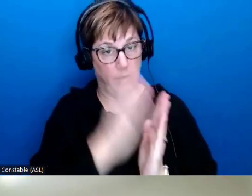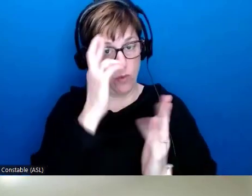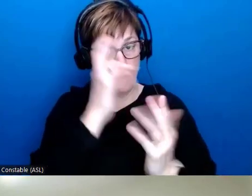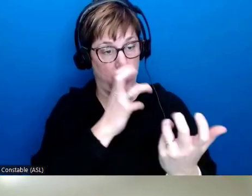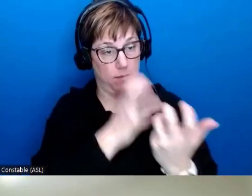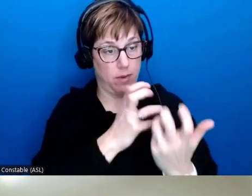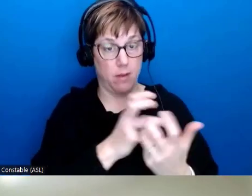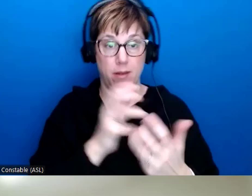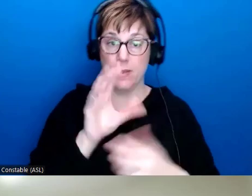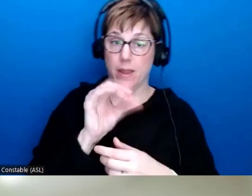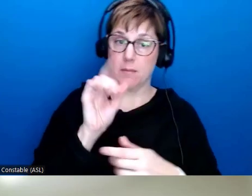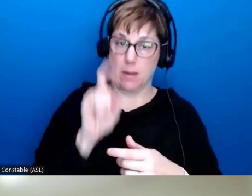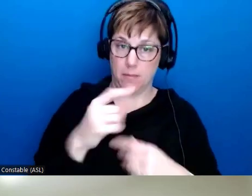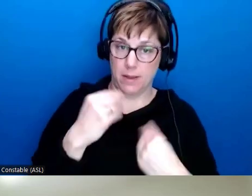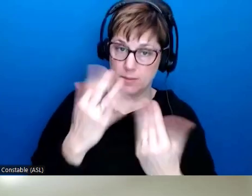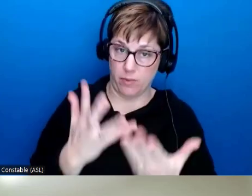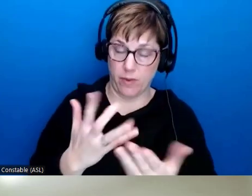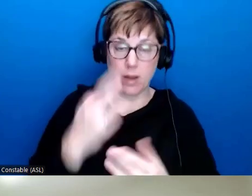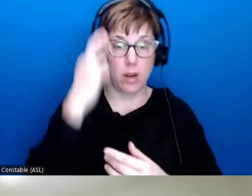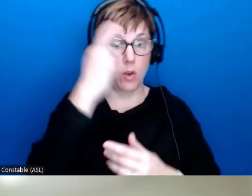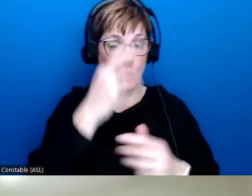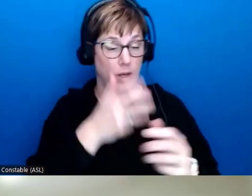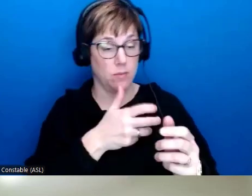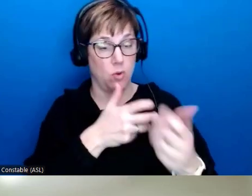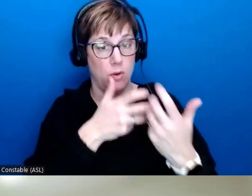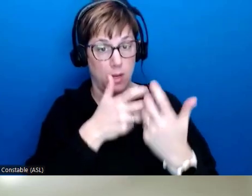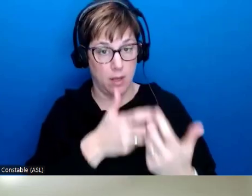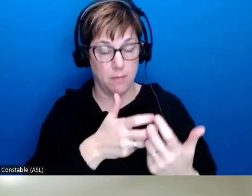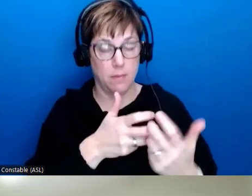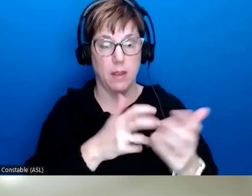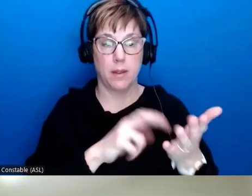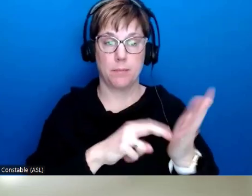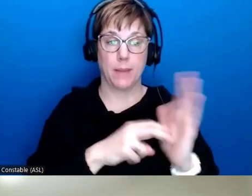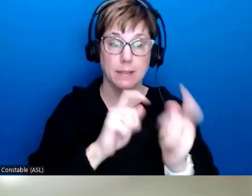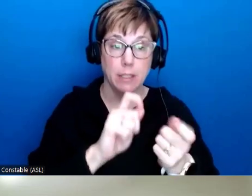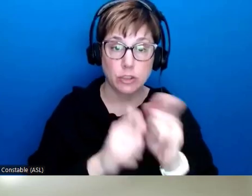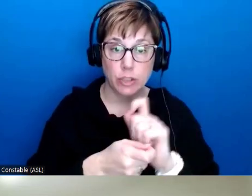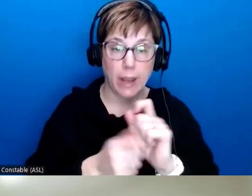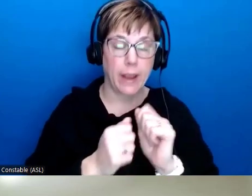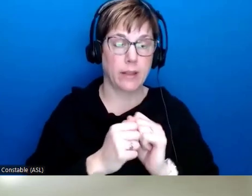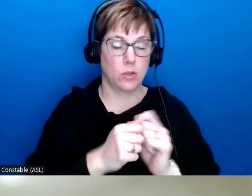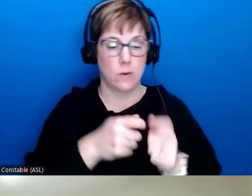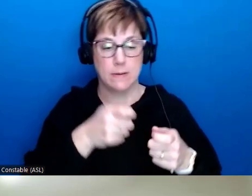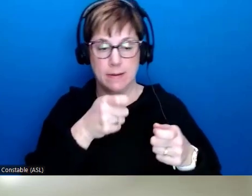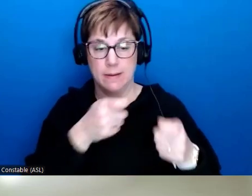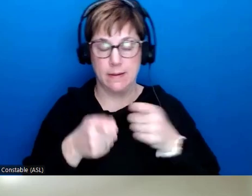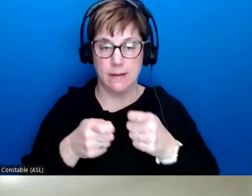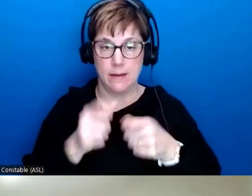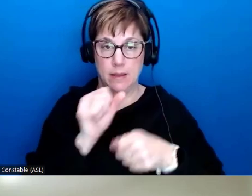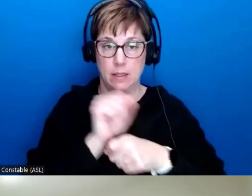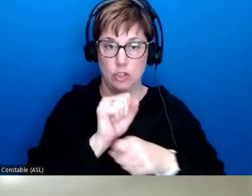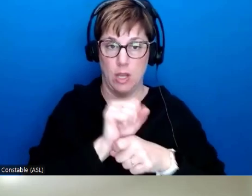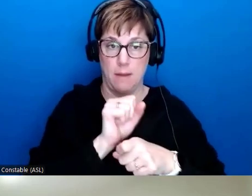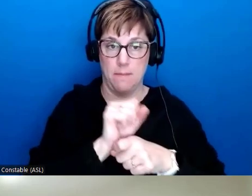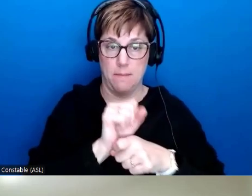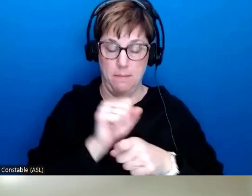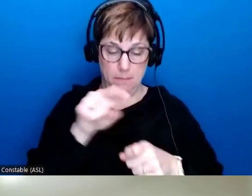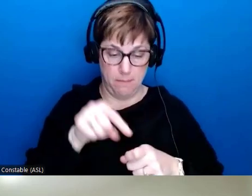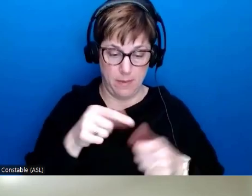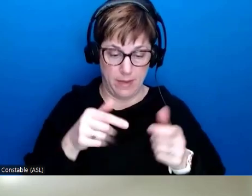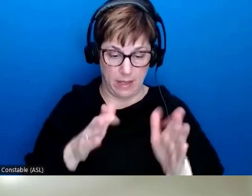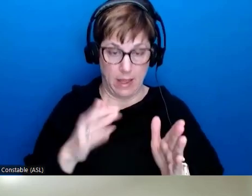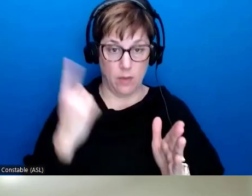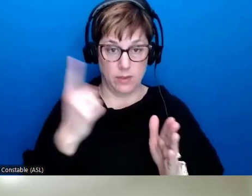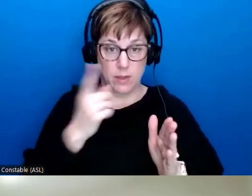reasonable accommodation is a change or adjustment to a job or workplace that allows the person with